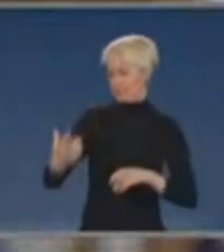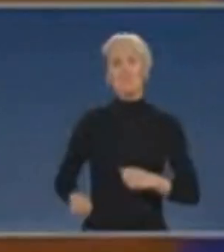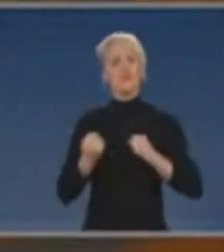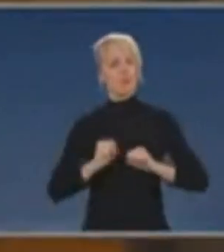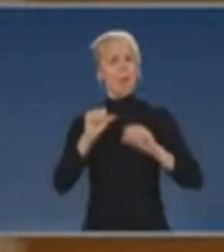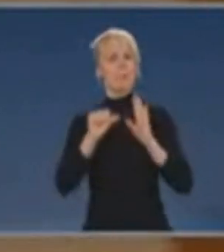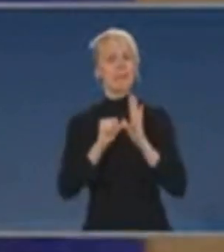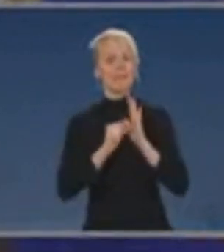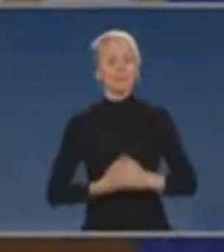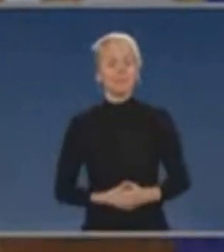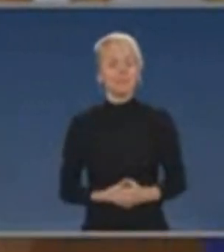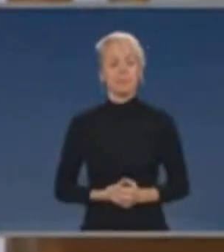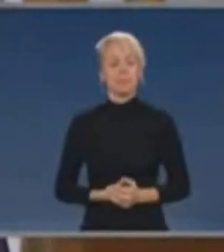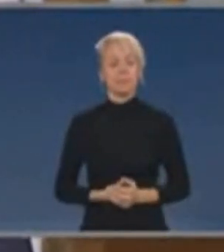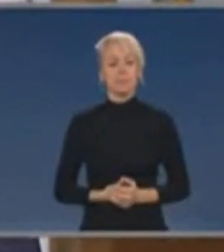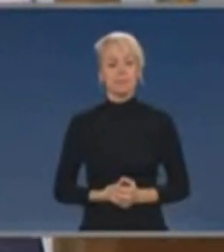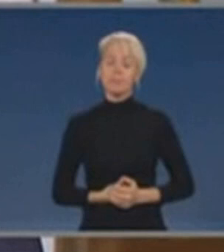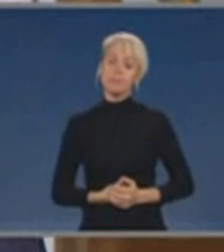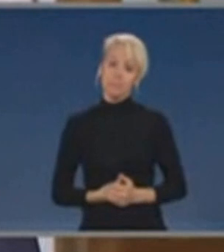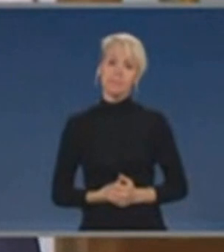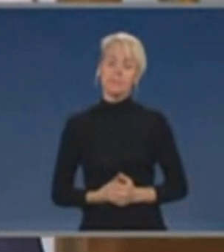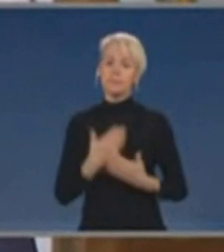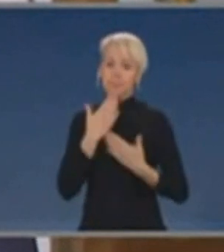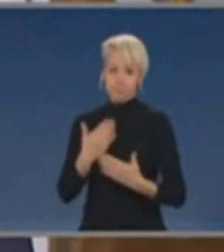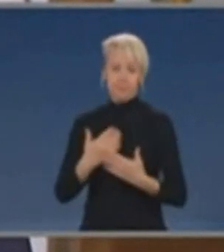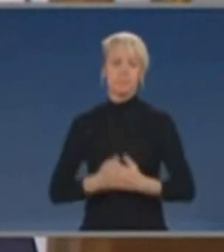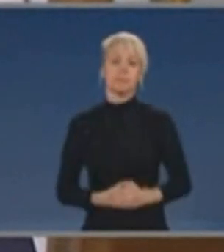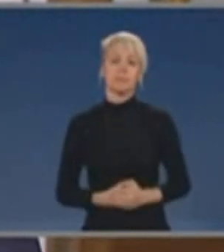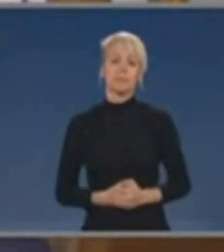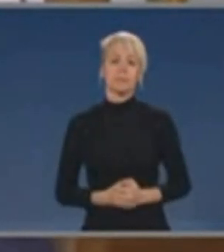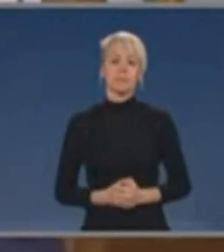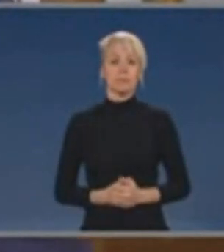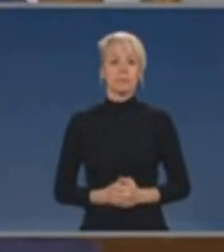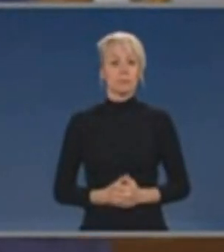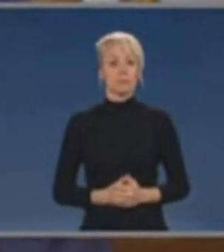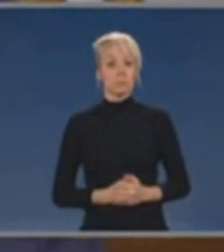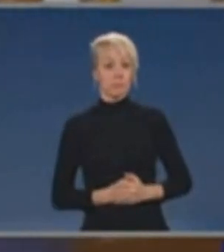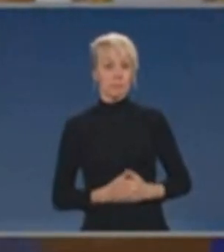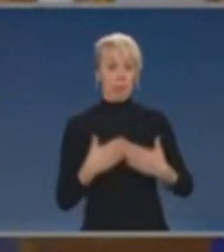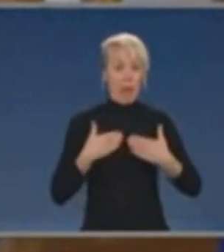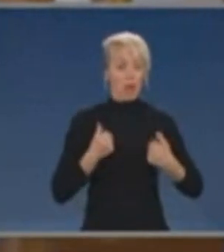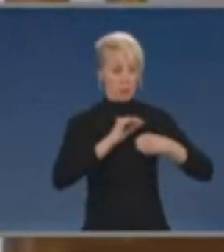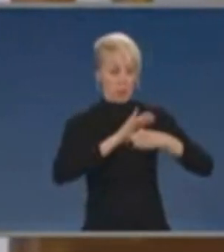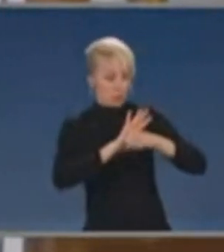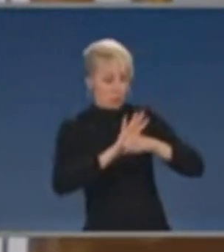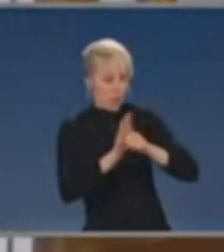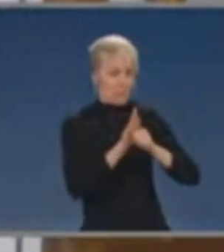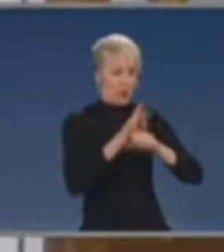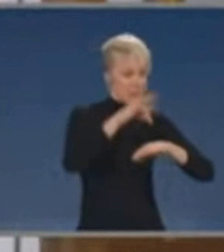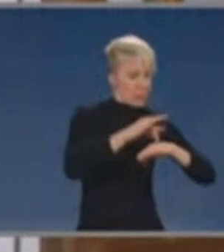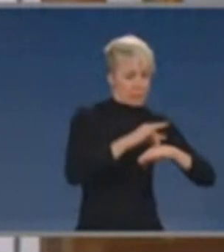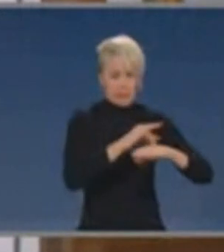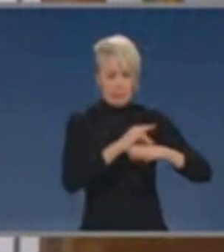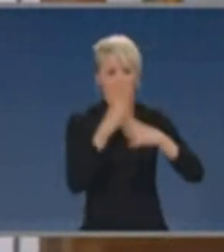rely on. Josh? Well, thanks, Prime Minister. Well, as a country, because of our progress on the health front, we've avoided that worst-case